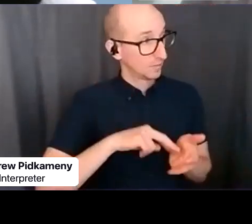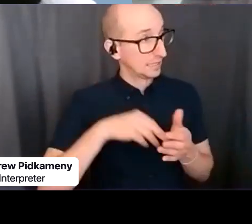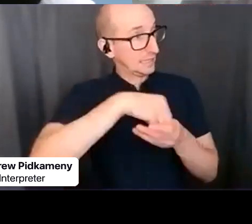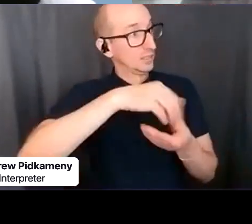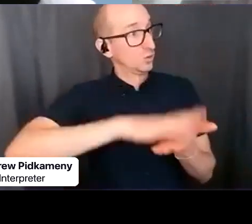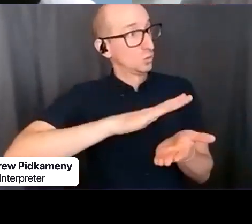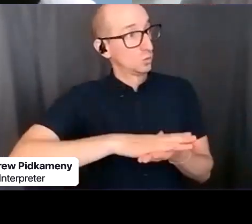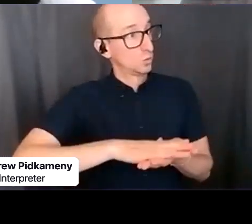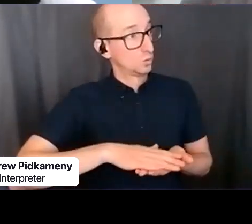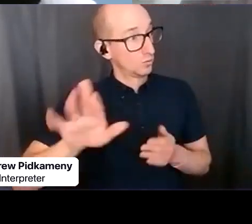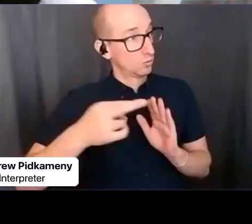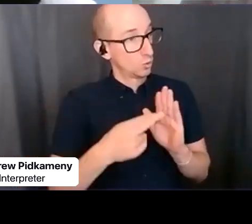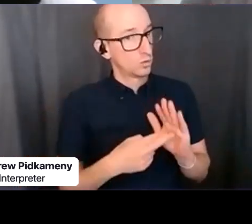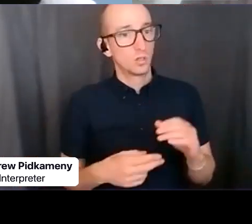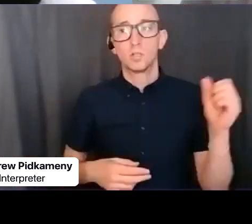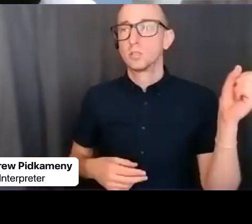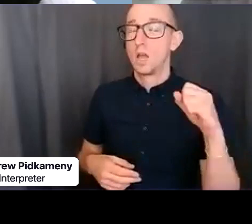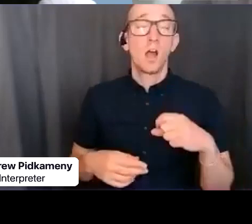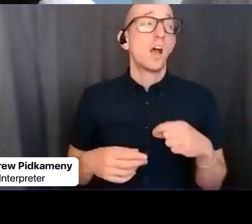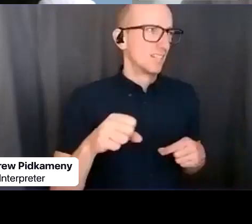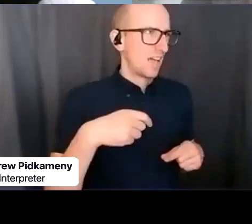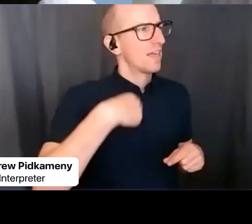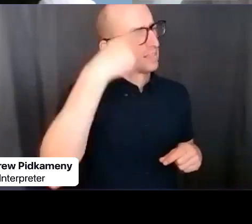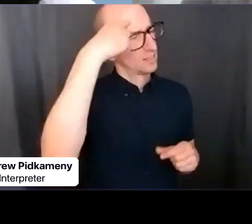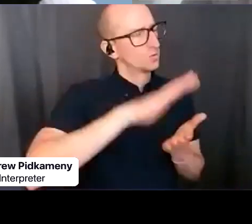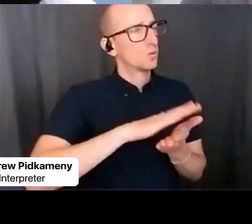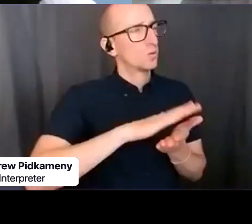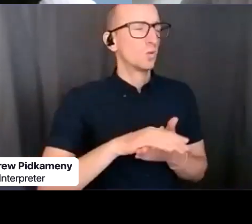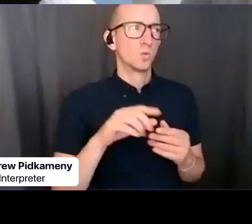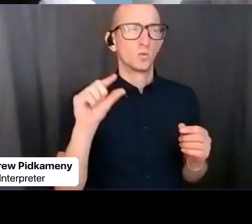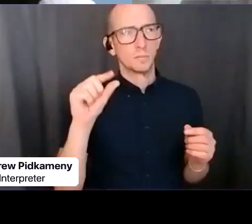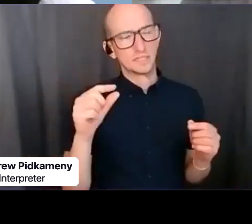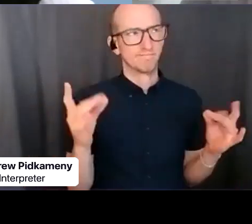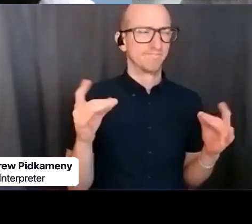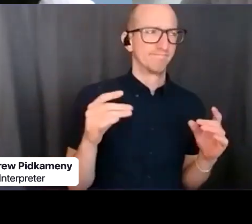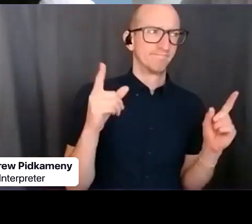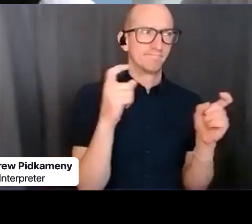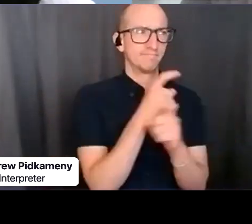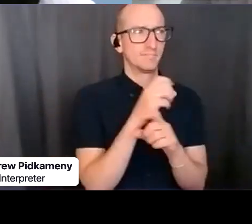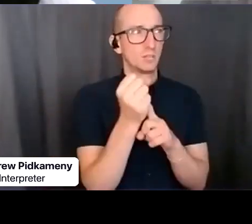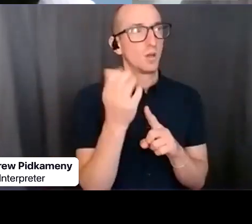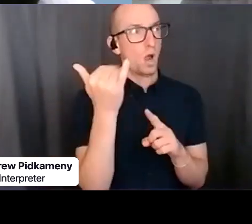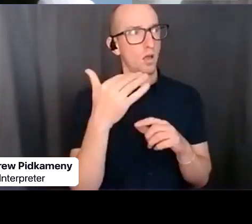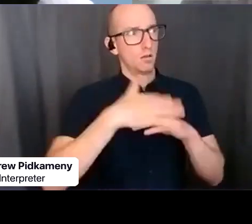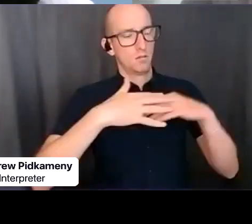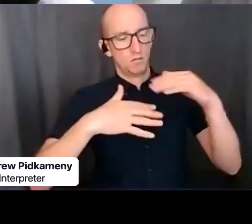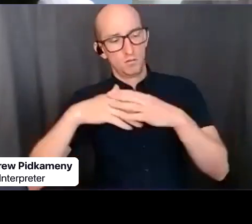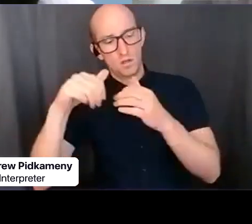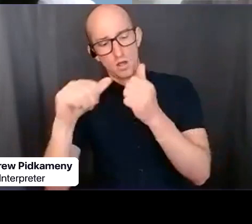Yeah. Yeah, I think schools are a bit of a tricky situation because they fall under